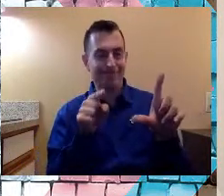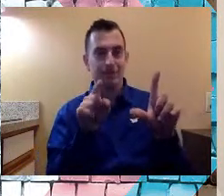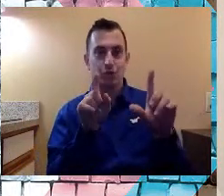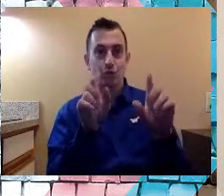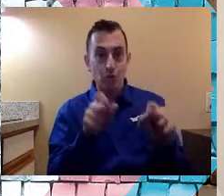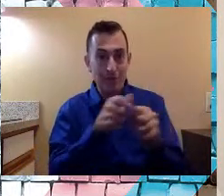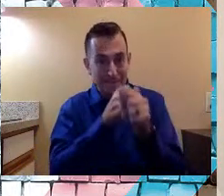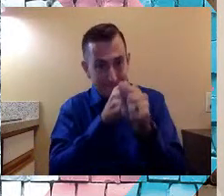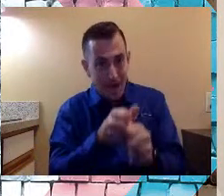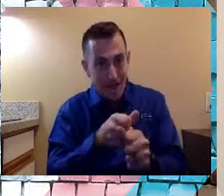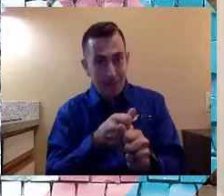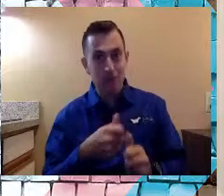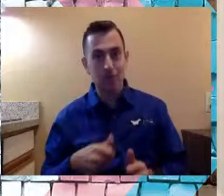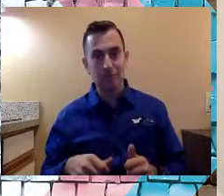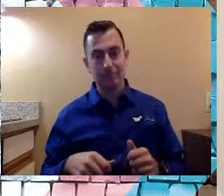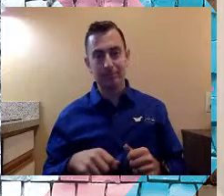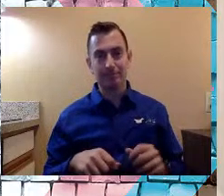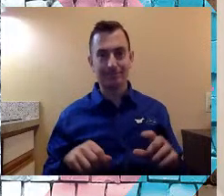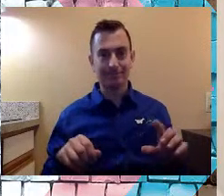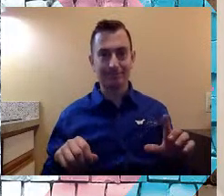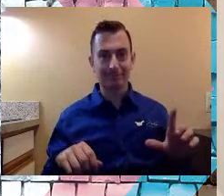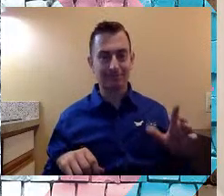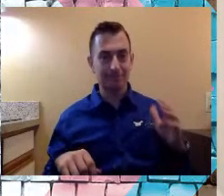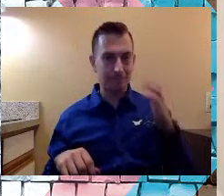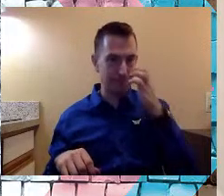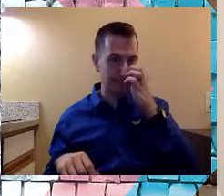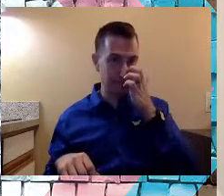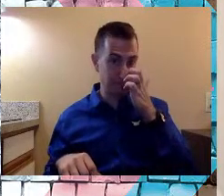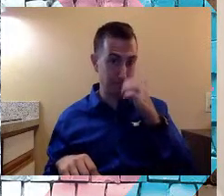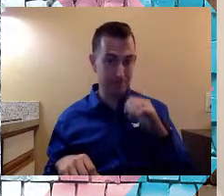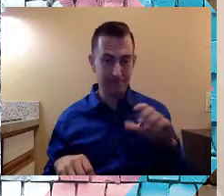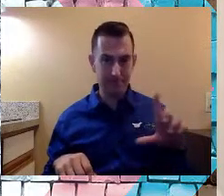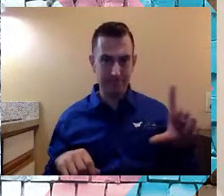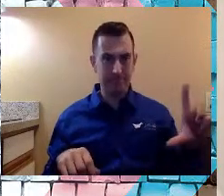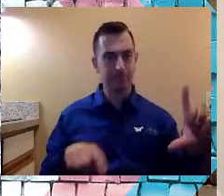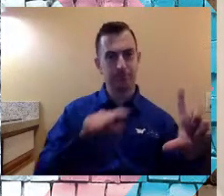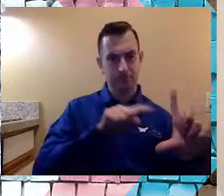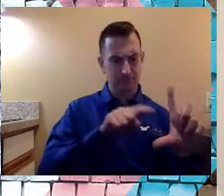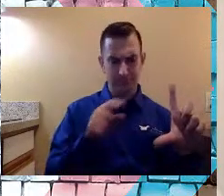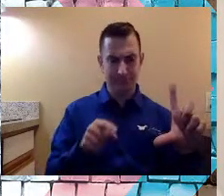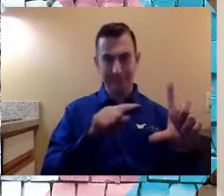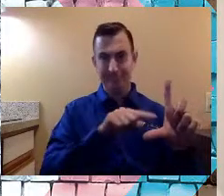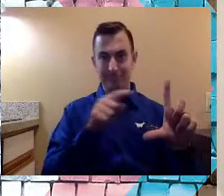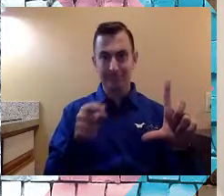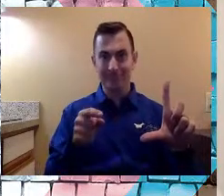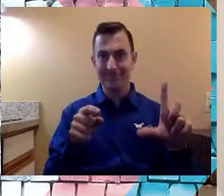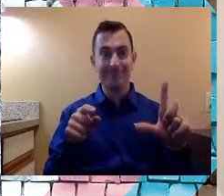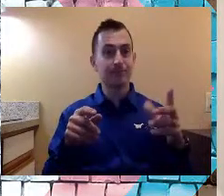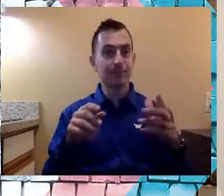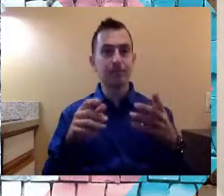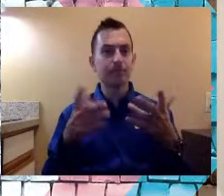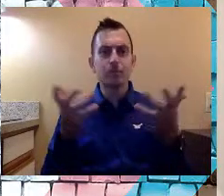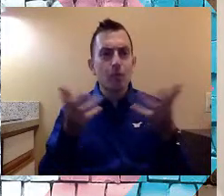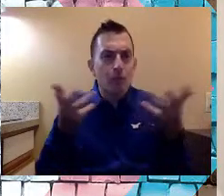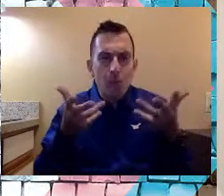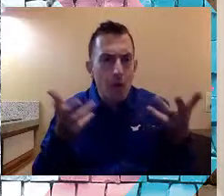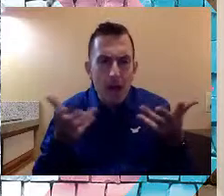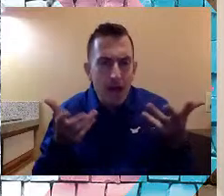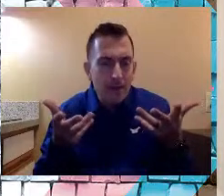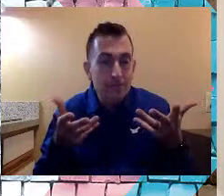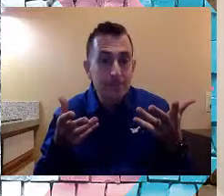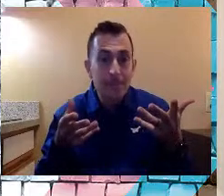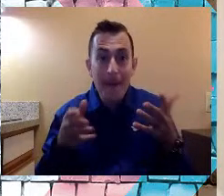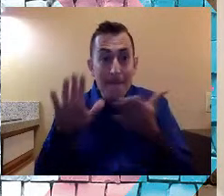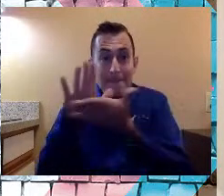like the one, like my finished product, all of these little pieces, this is all torn or cut paper, and